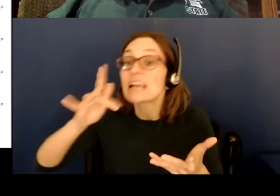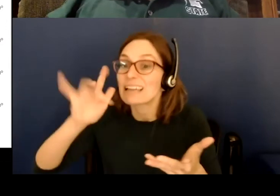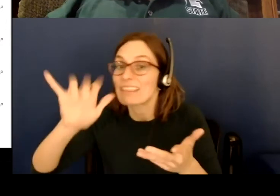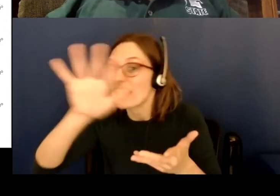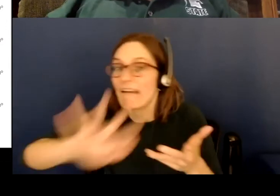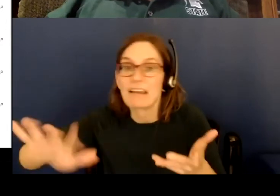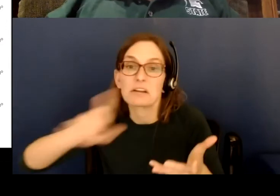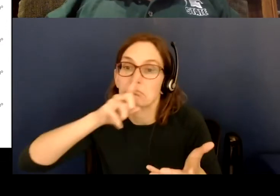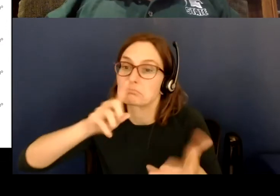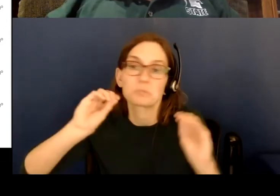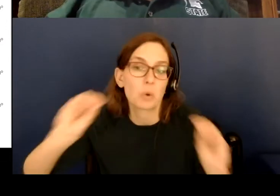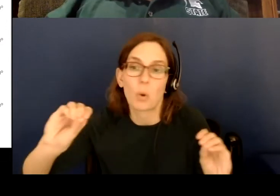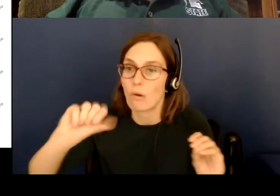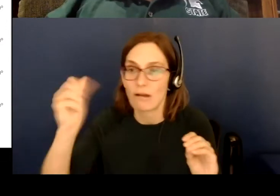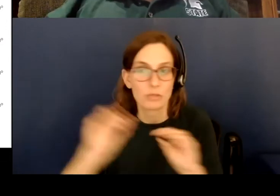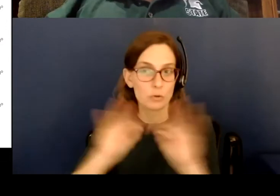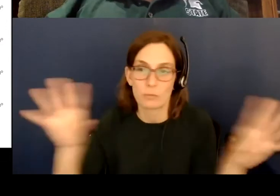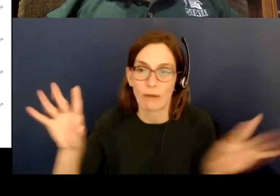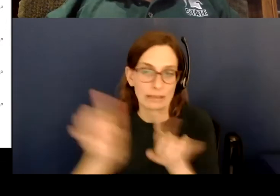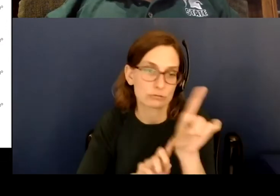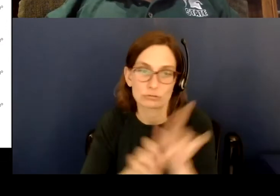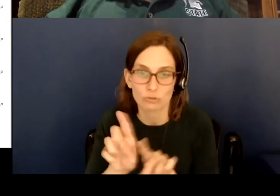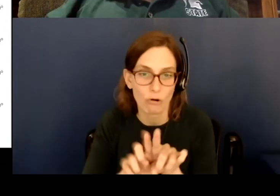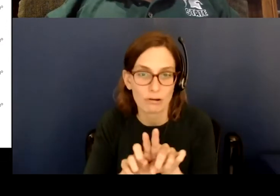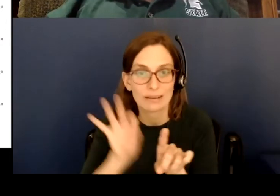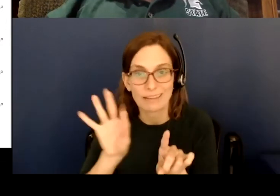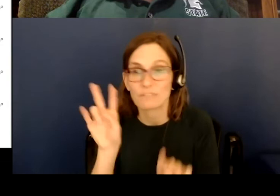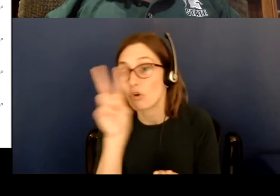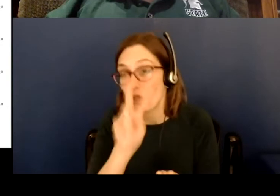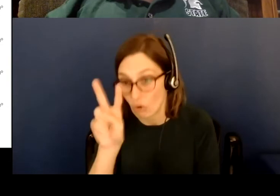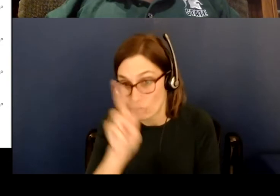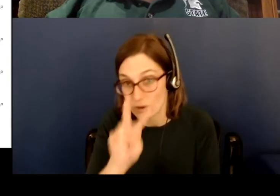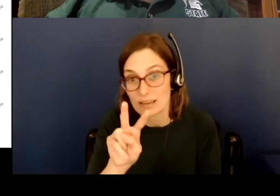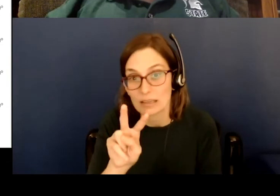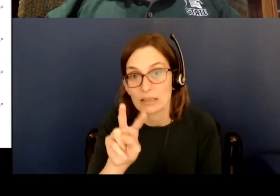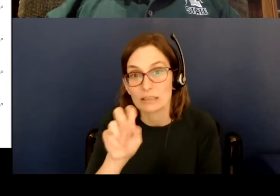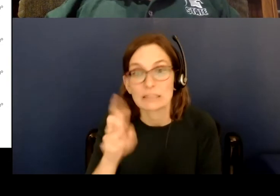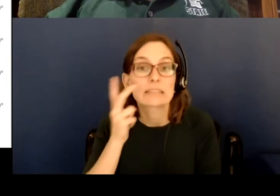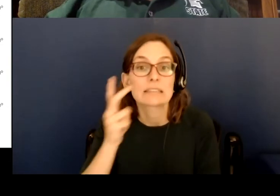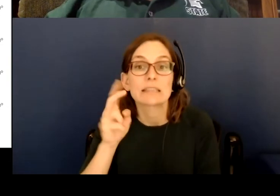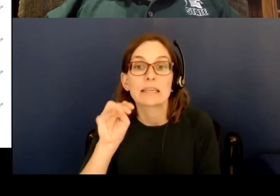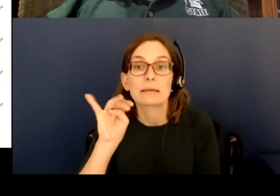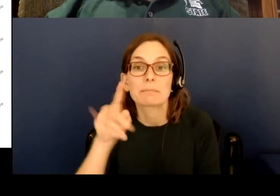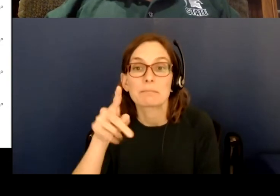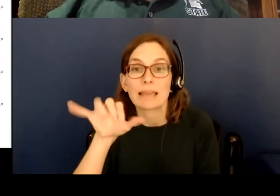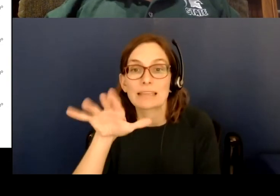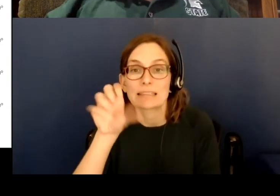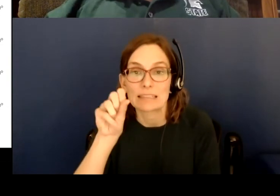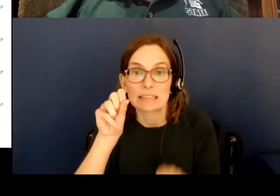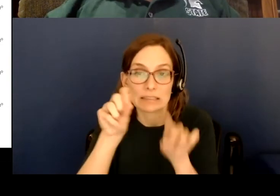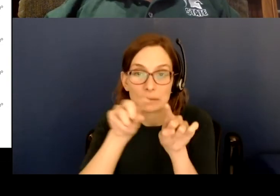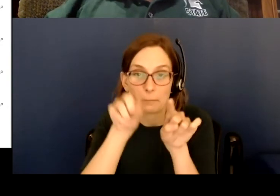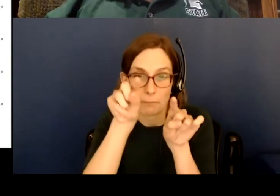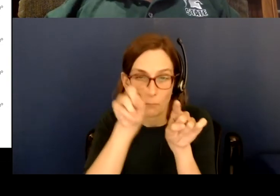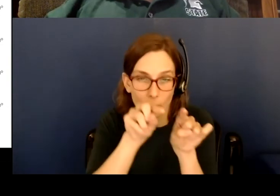bright stars. If you come down here, if you're looking for Mira, you better be able to see Pisces, which is faint. And you just come down here, boom, boom,